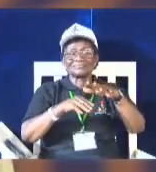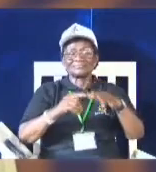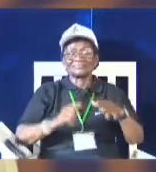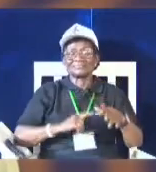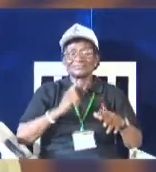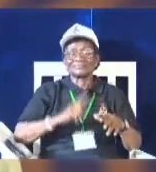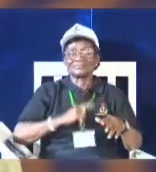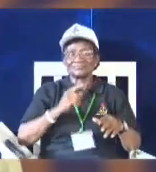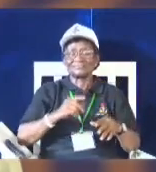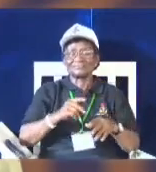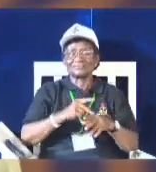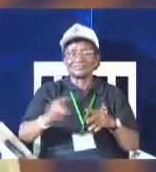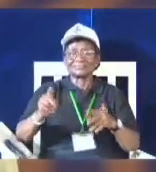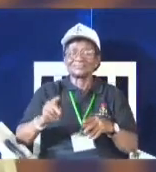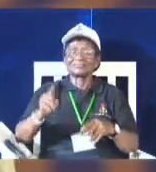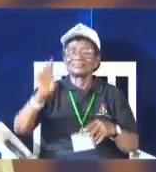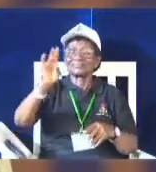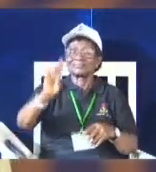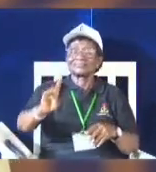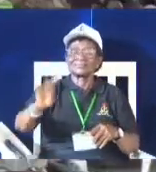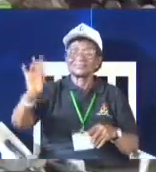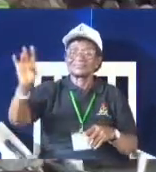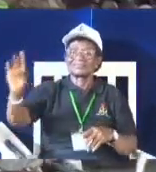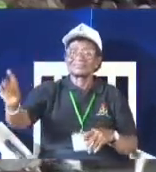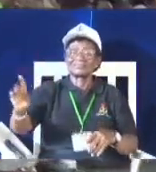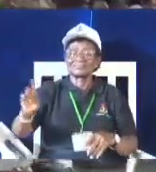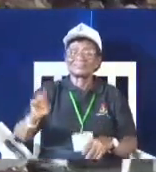Lagos Province 77.